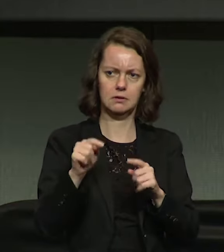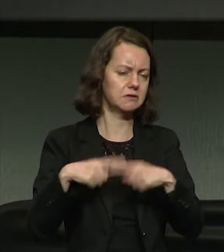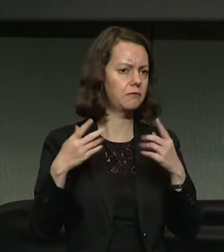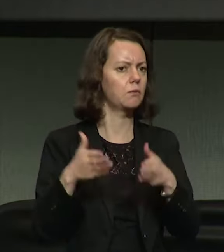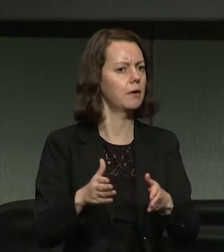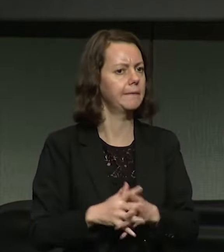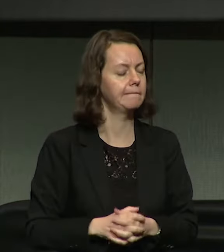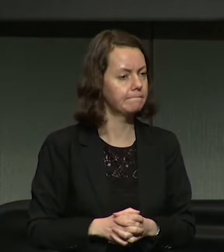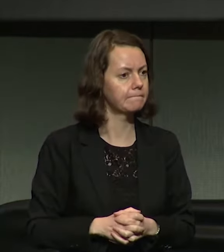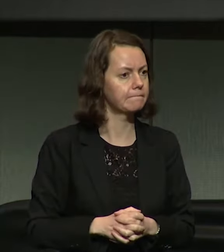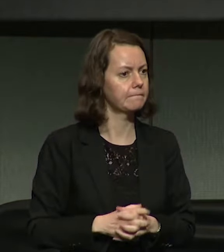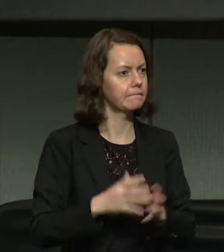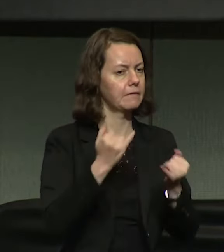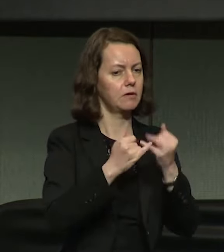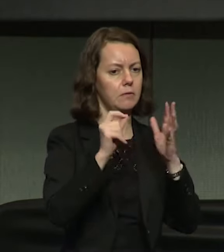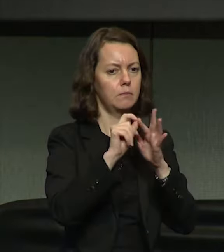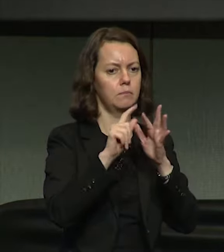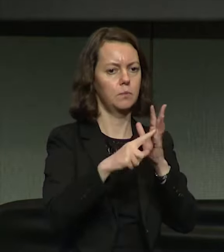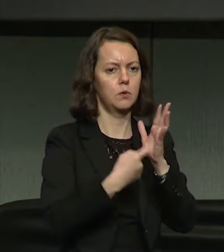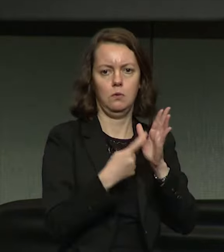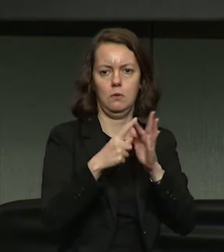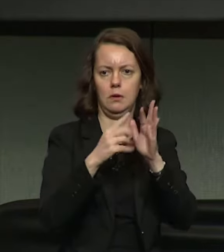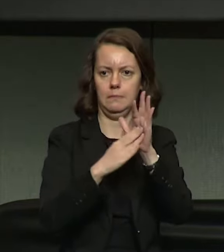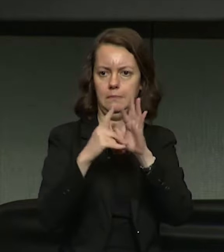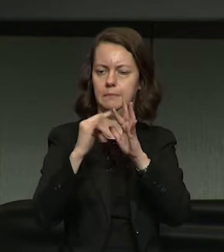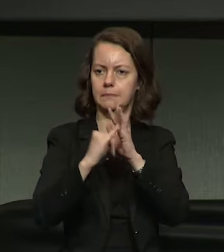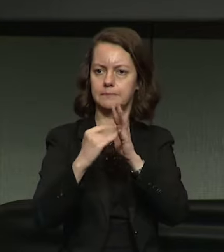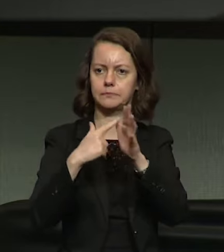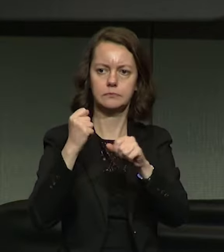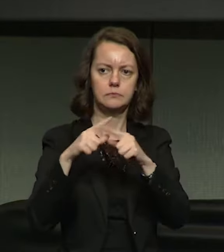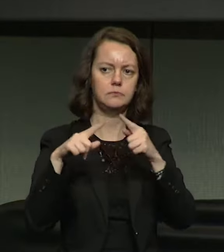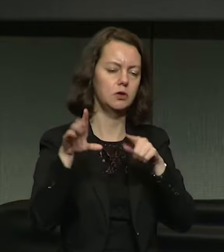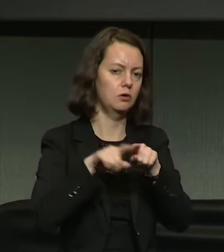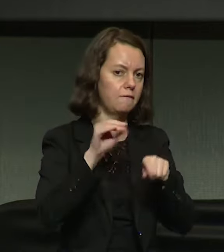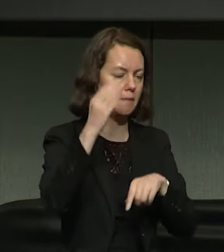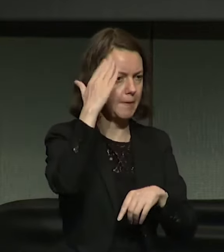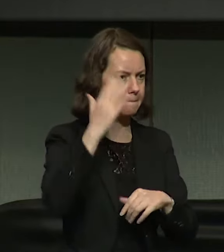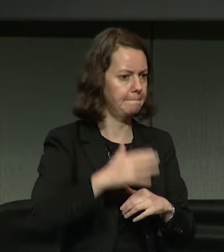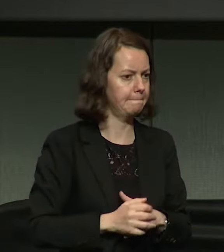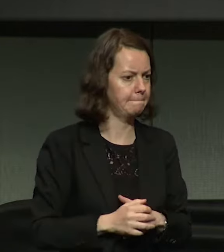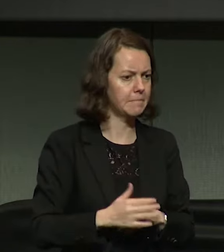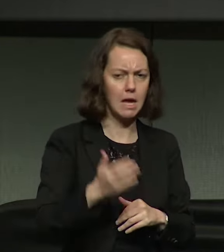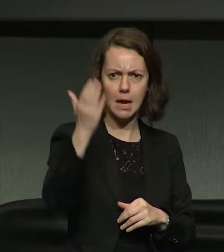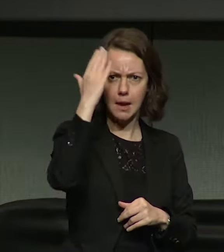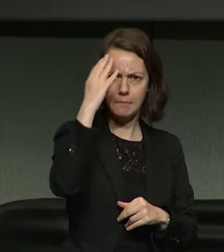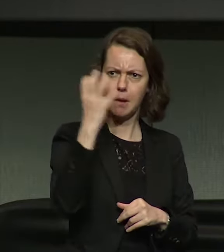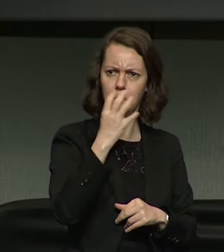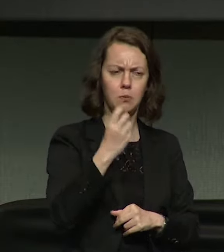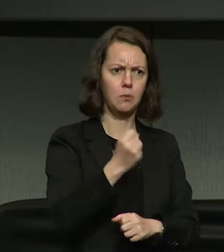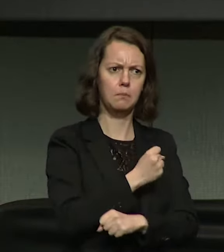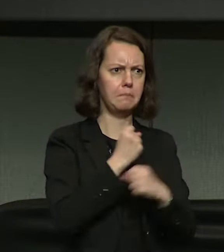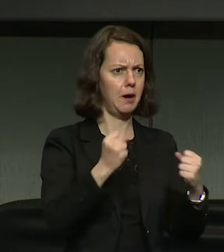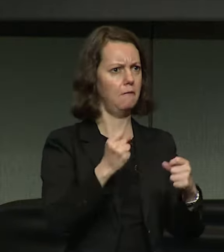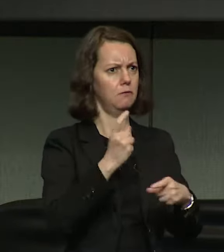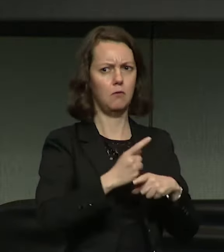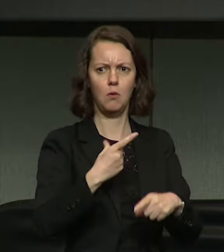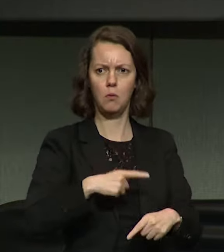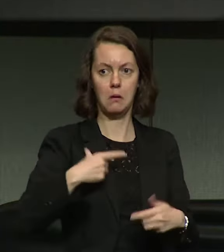very pure messages I learned from my mum. I can't explain to you why my mum was so powerful in that